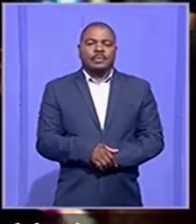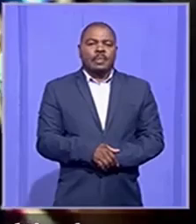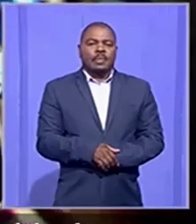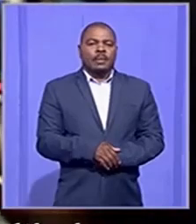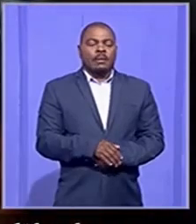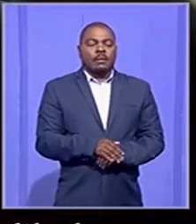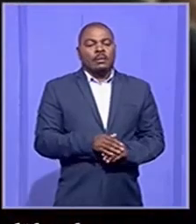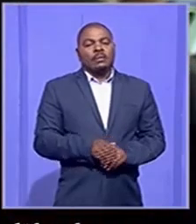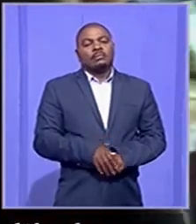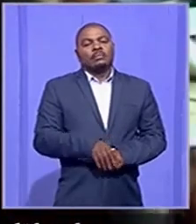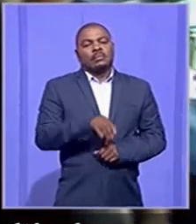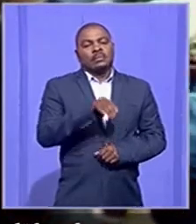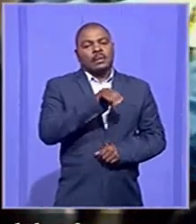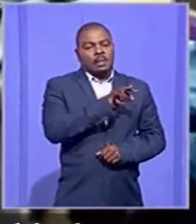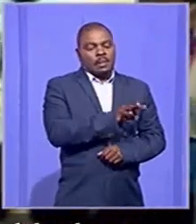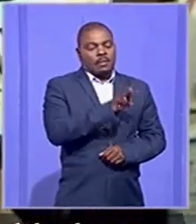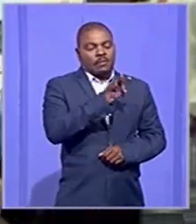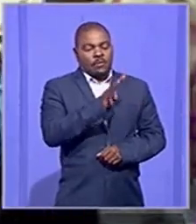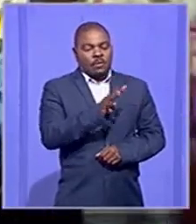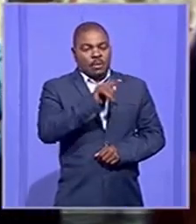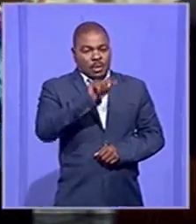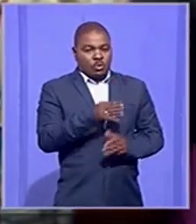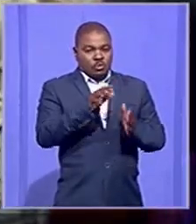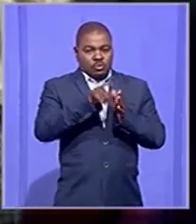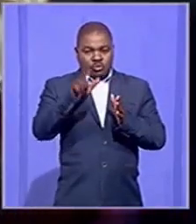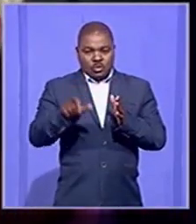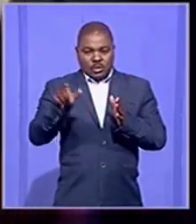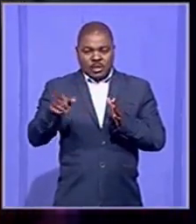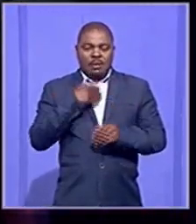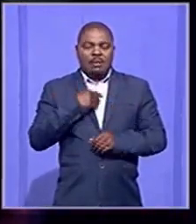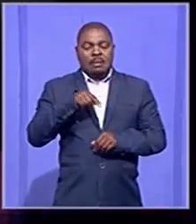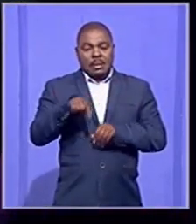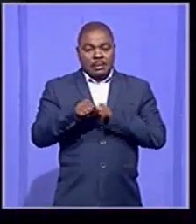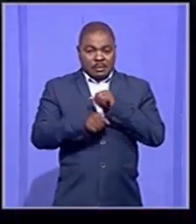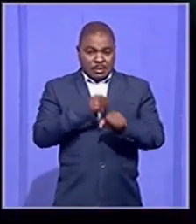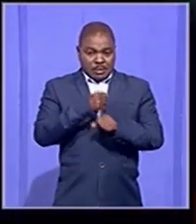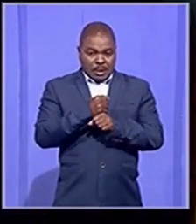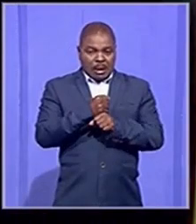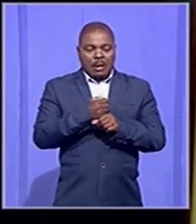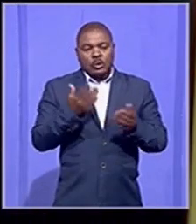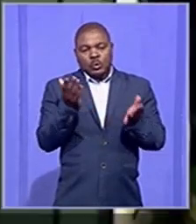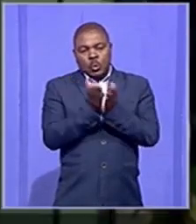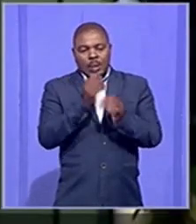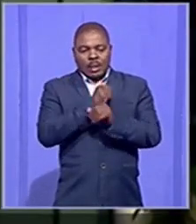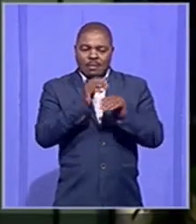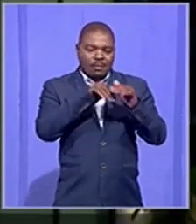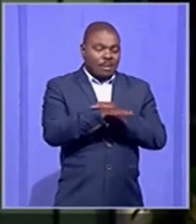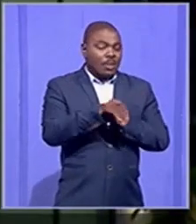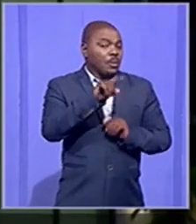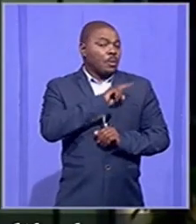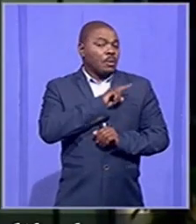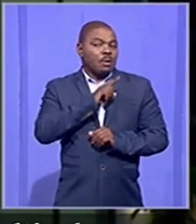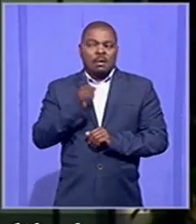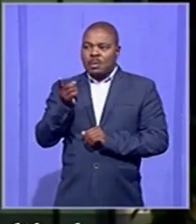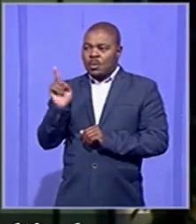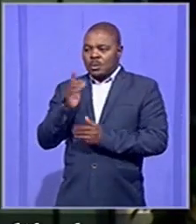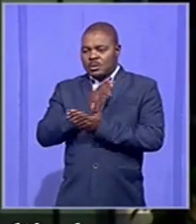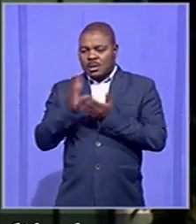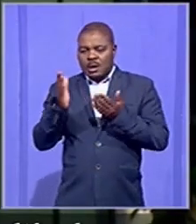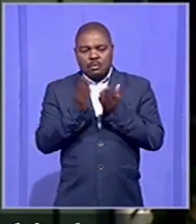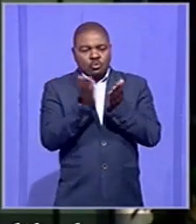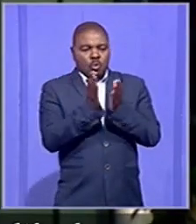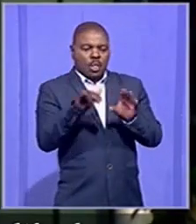Barutwana ba le dikete di le 34 ba latlhegetswe ke letsatsi la ntlha la sekolo mo tshimologong ya ngwaga ono wa dithuto ka ntlha ya fa bane ba sa abelwa